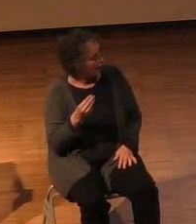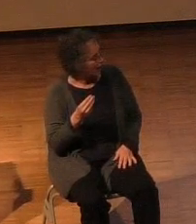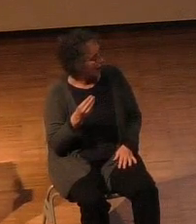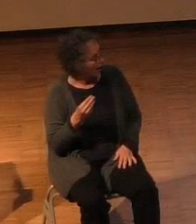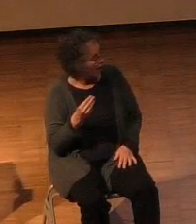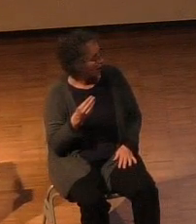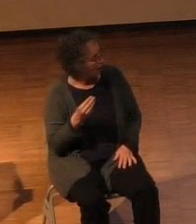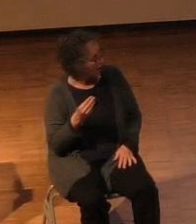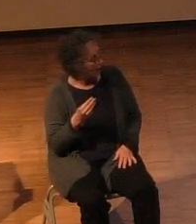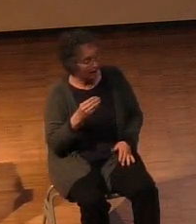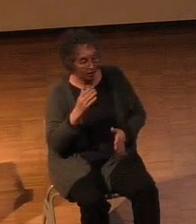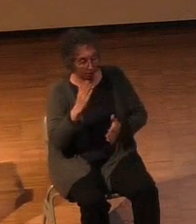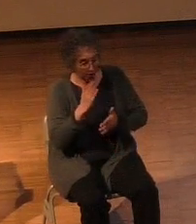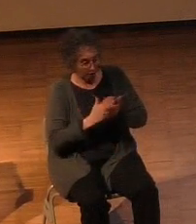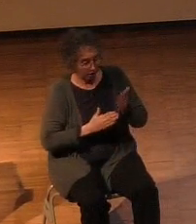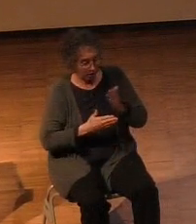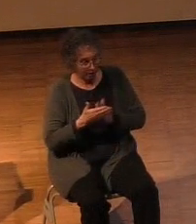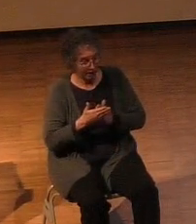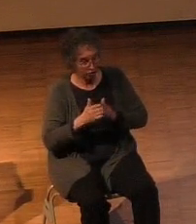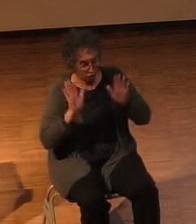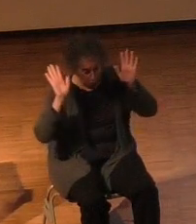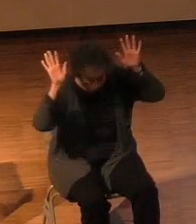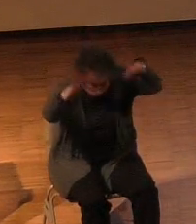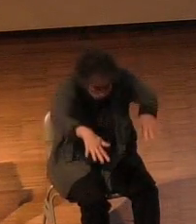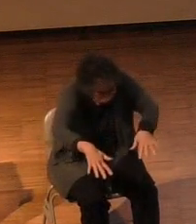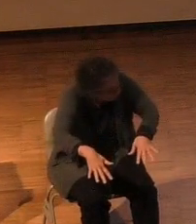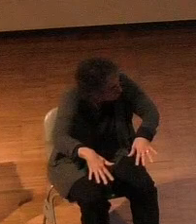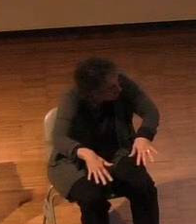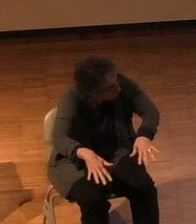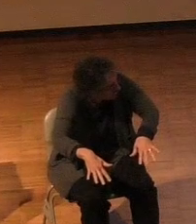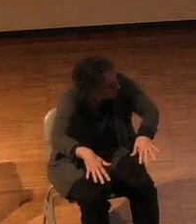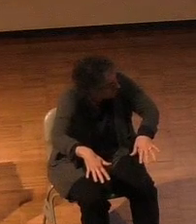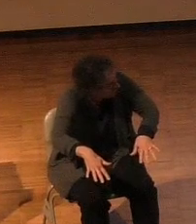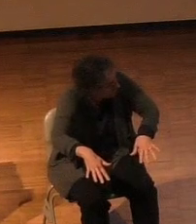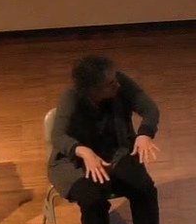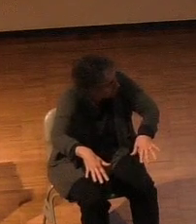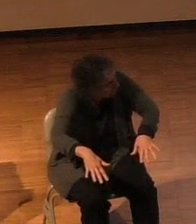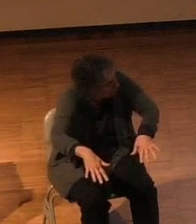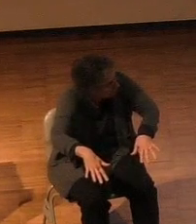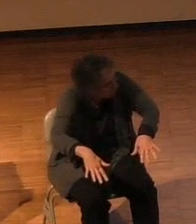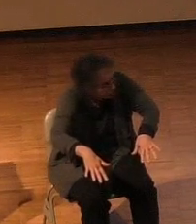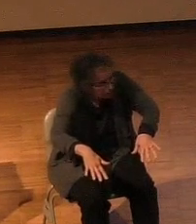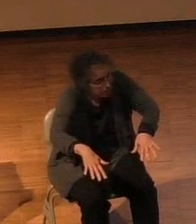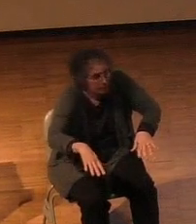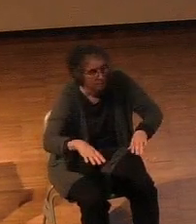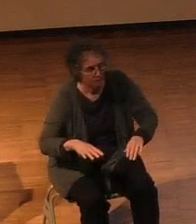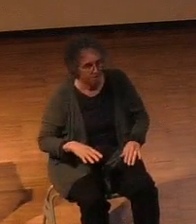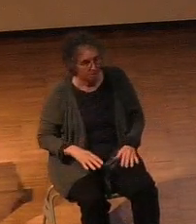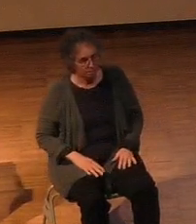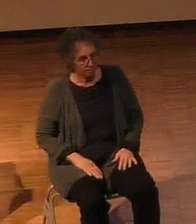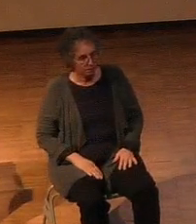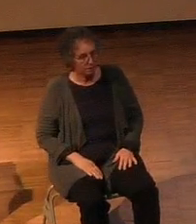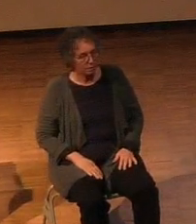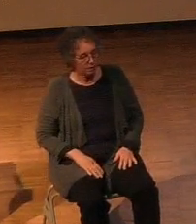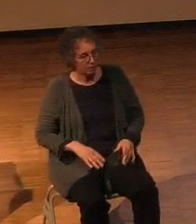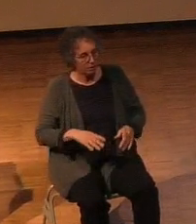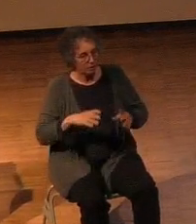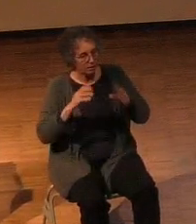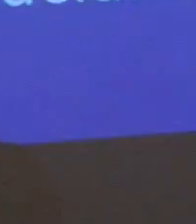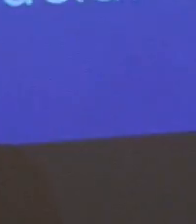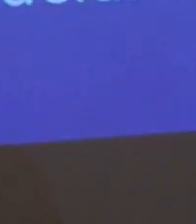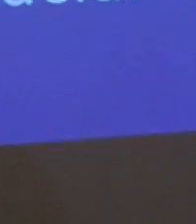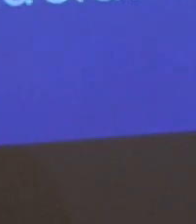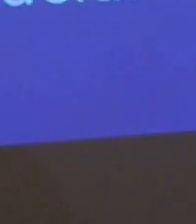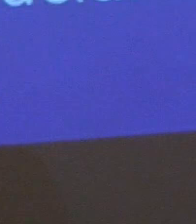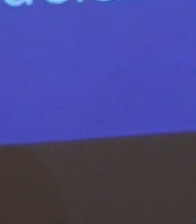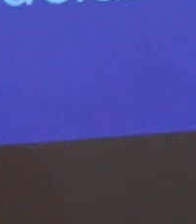throw both her hands on the dash, assuming the position, if you will, of the instructions given